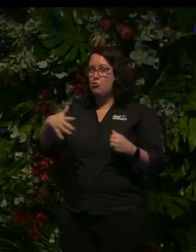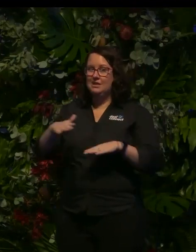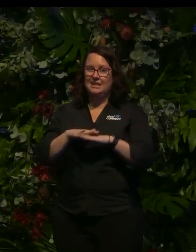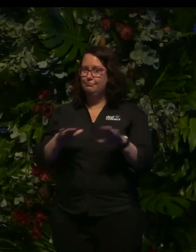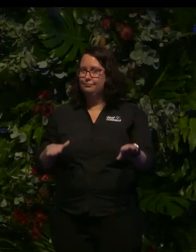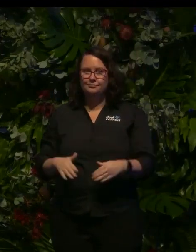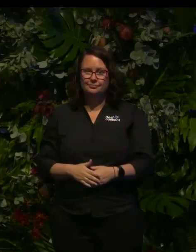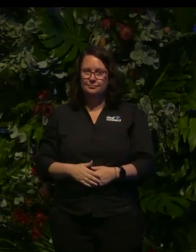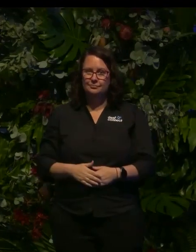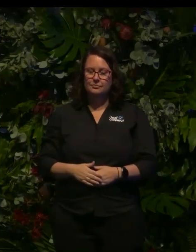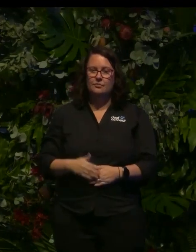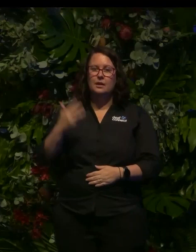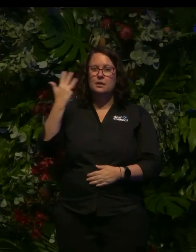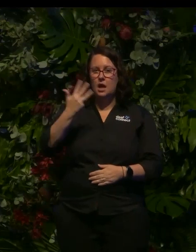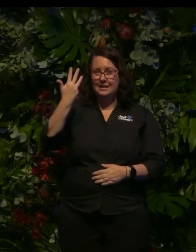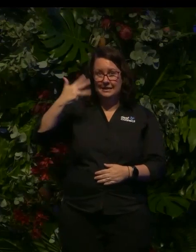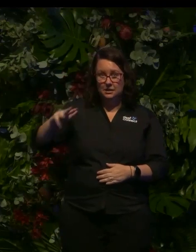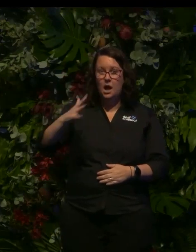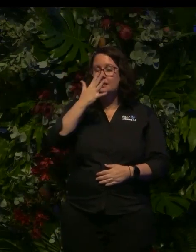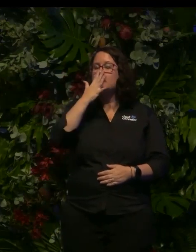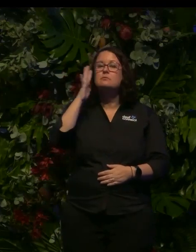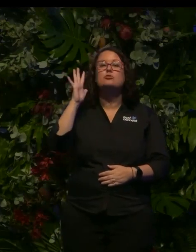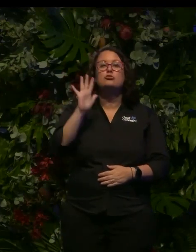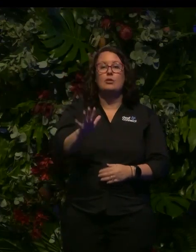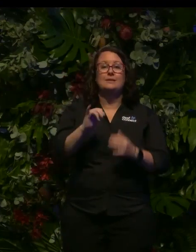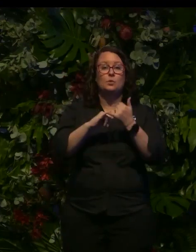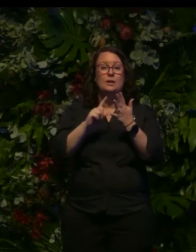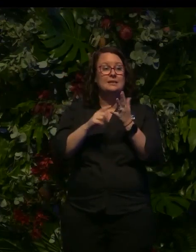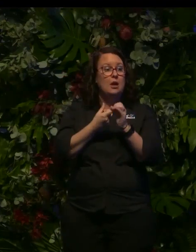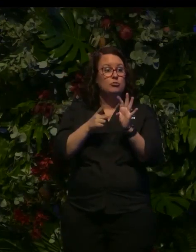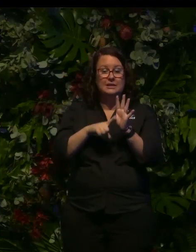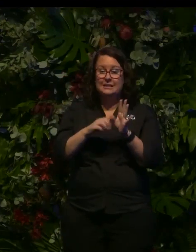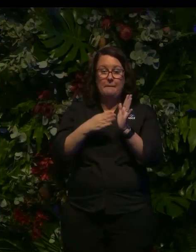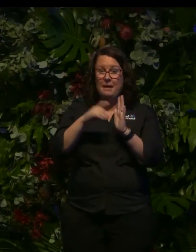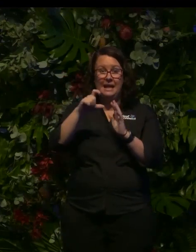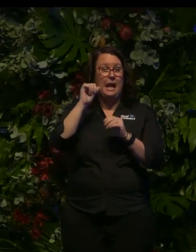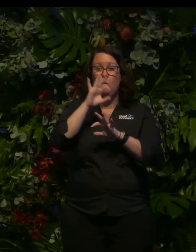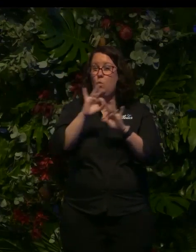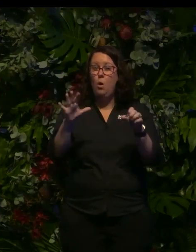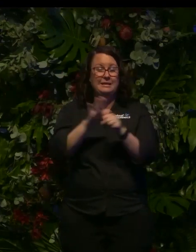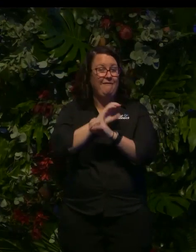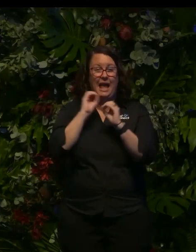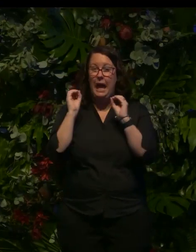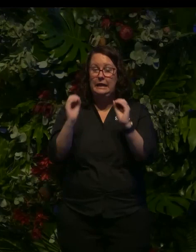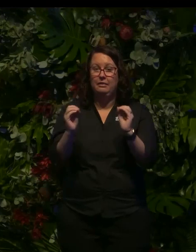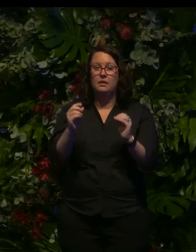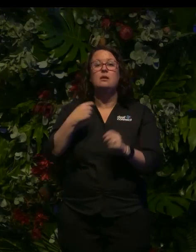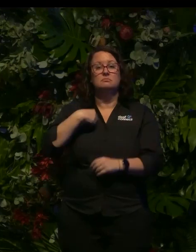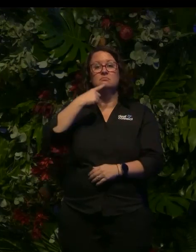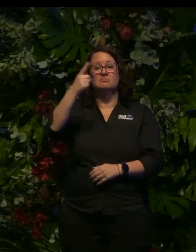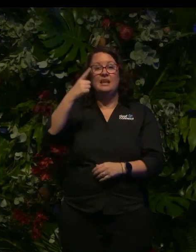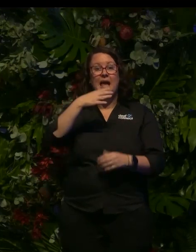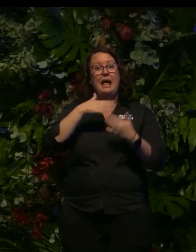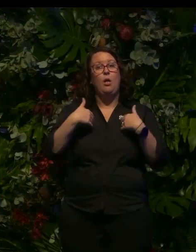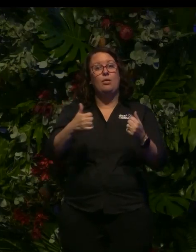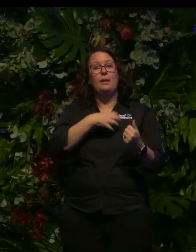since 1990, and it's a disgrace. It's really, it's certainly something I've called on the health minister to abolish,